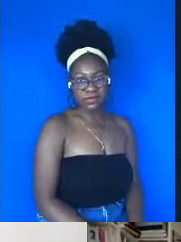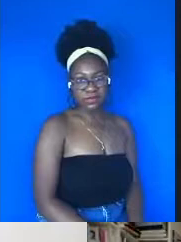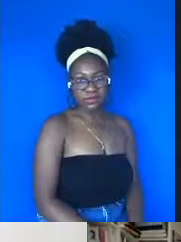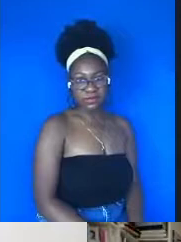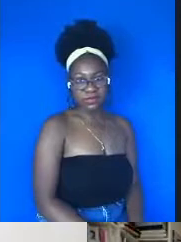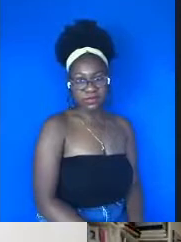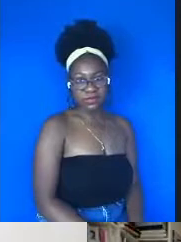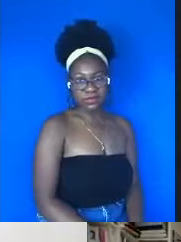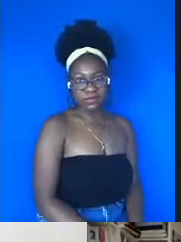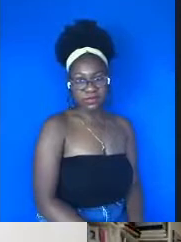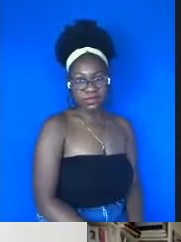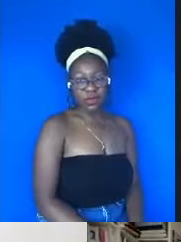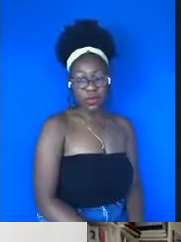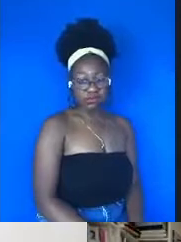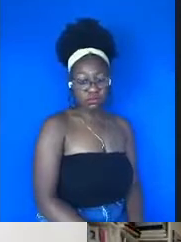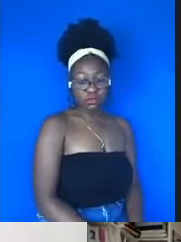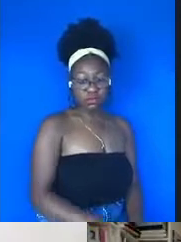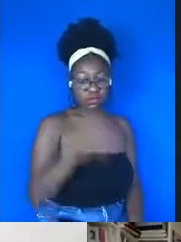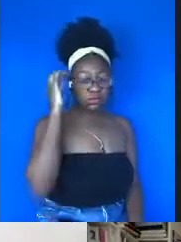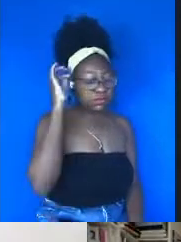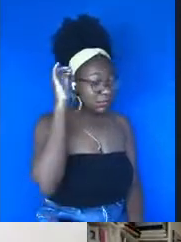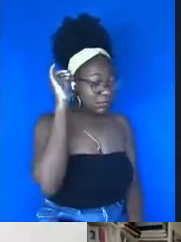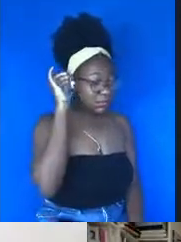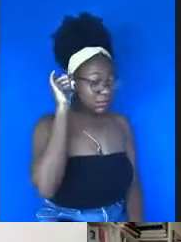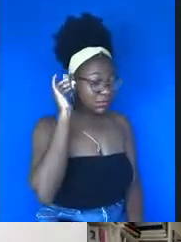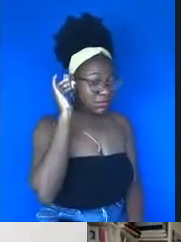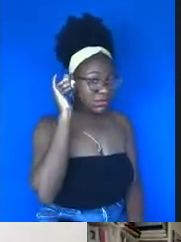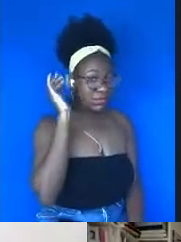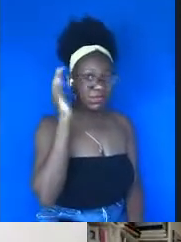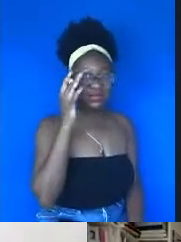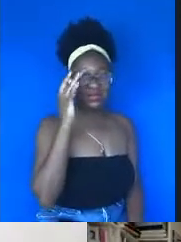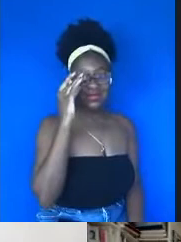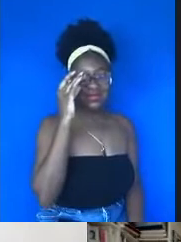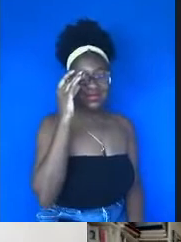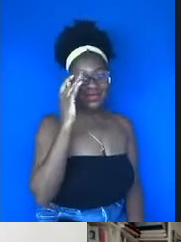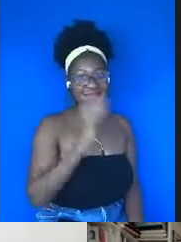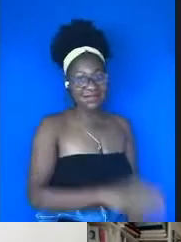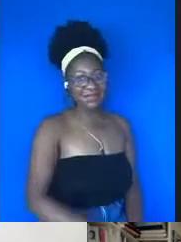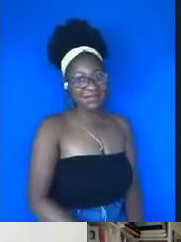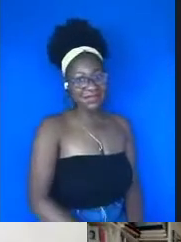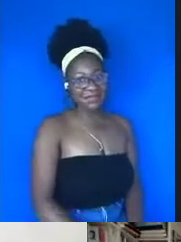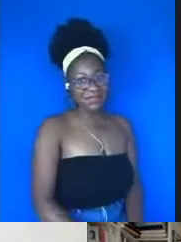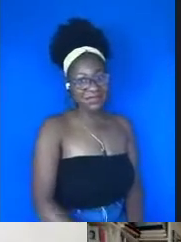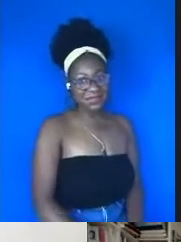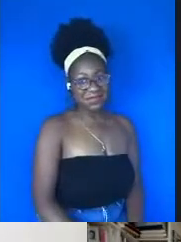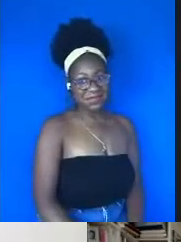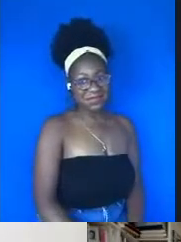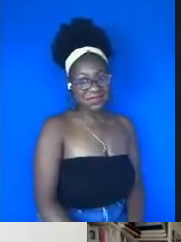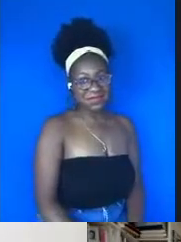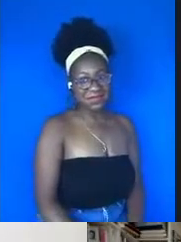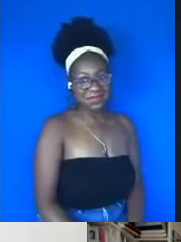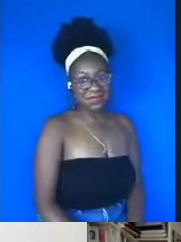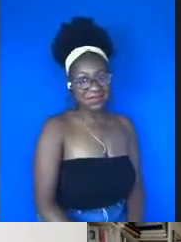day you'll have to believe us and trust us and know that we will not, we're not